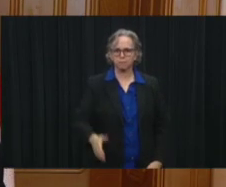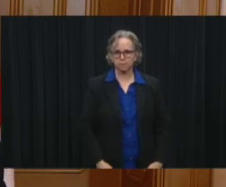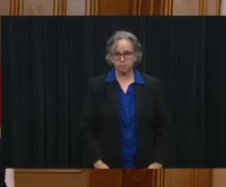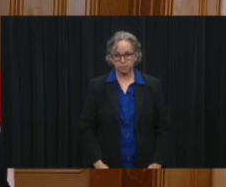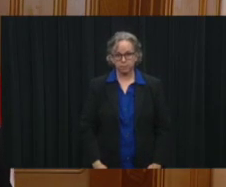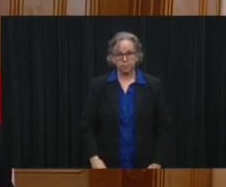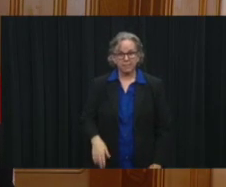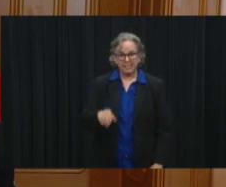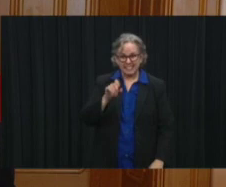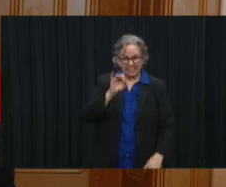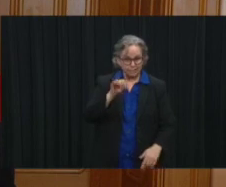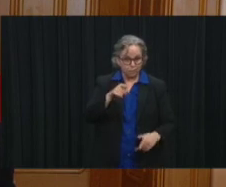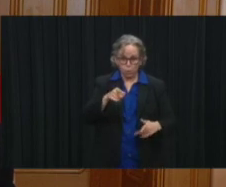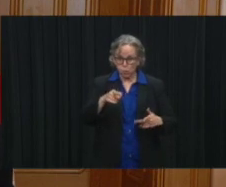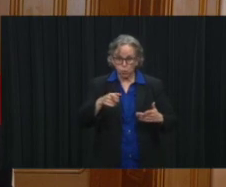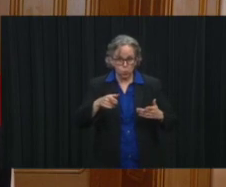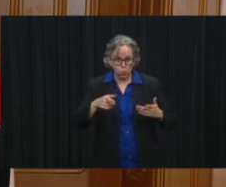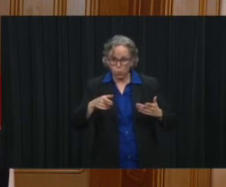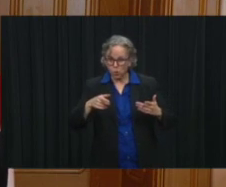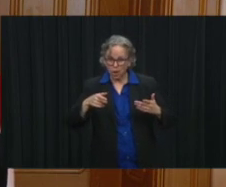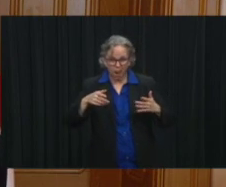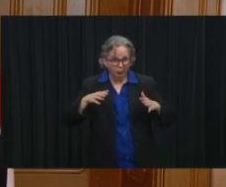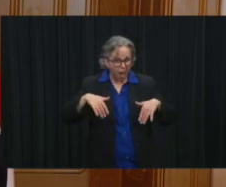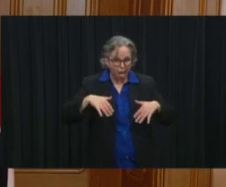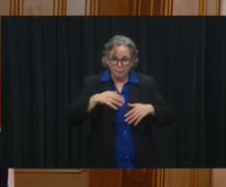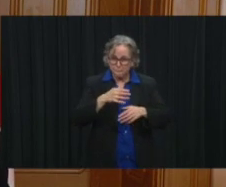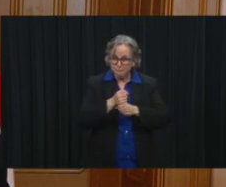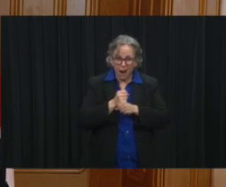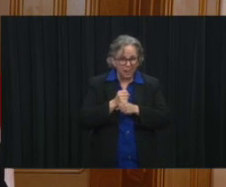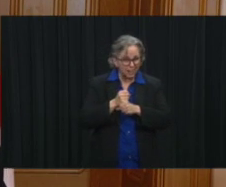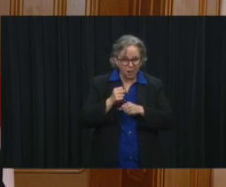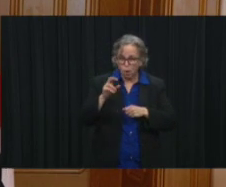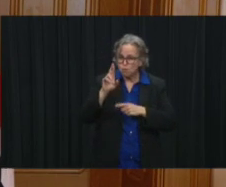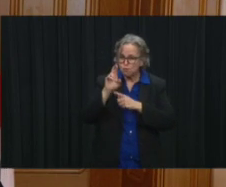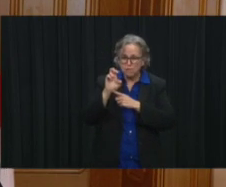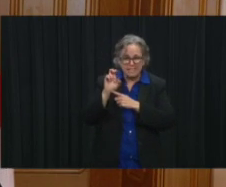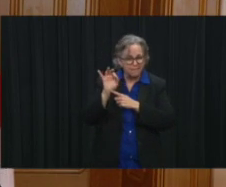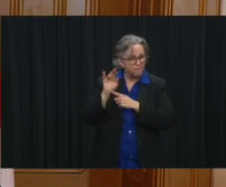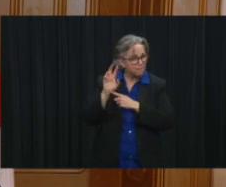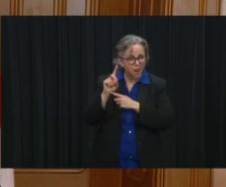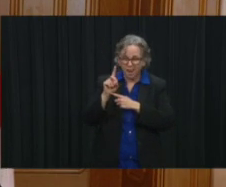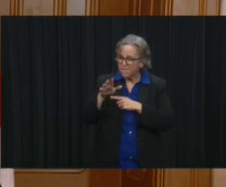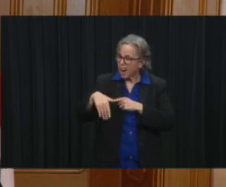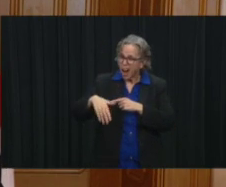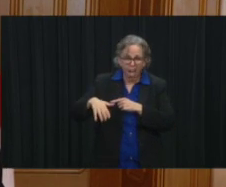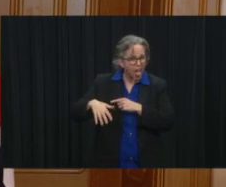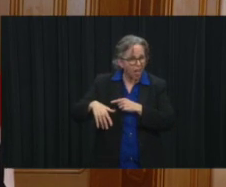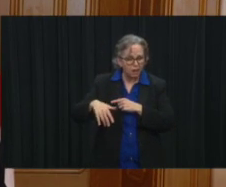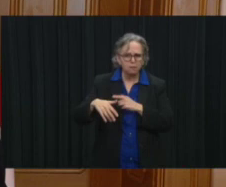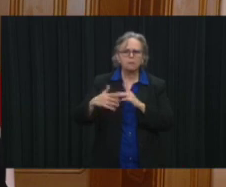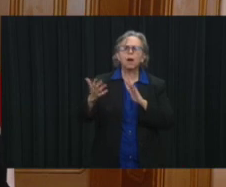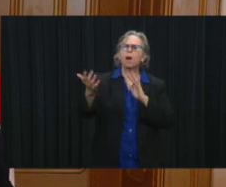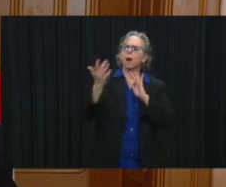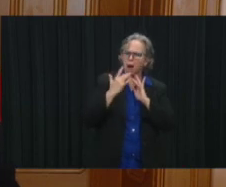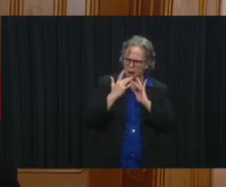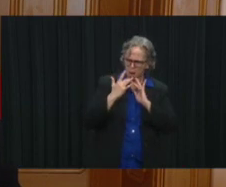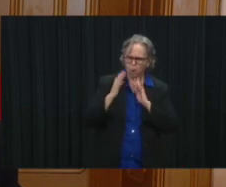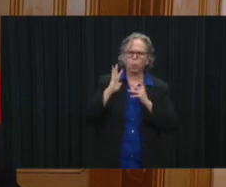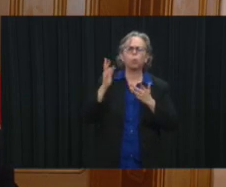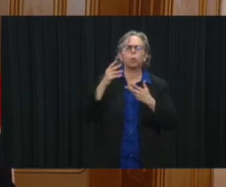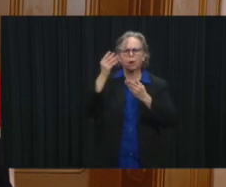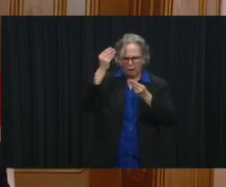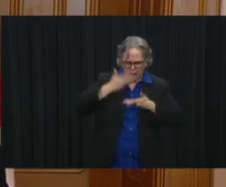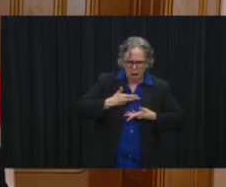portman.senate.gov, let us know. Give us a call, and we'll see if we can track it down for you. Most